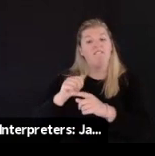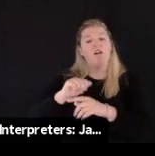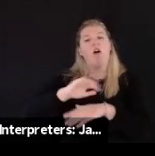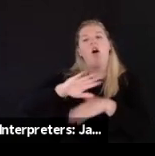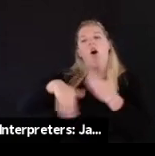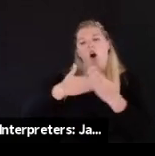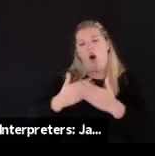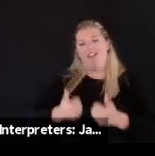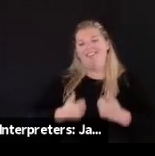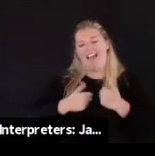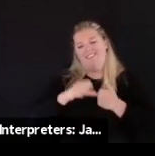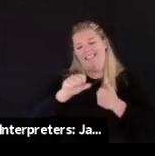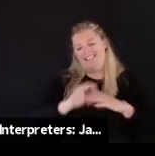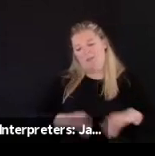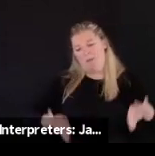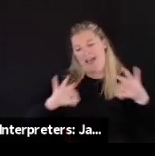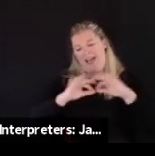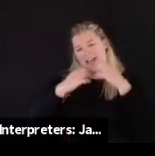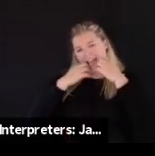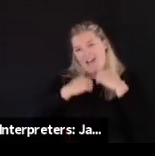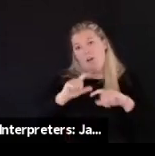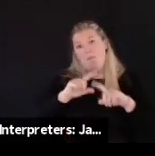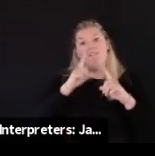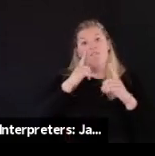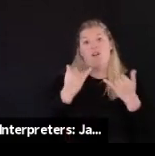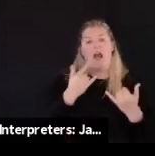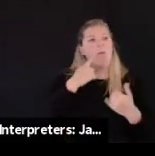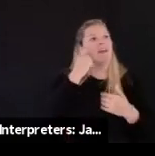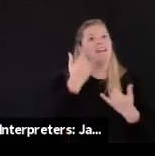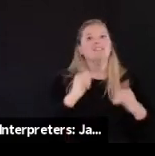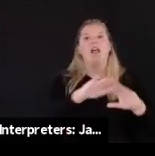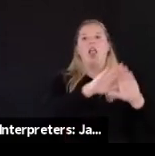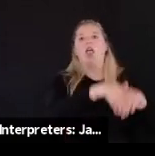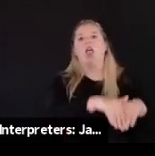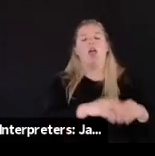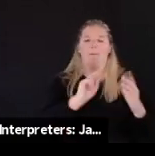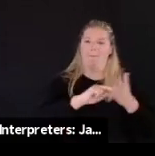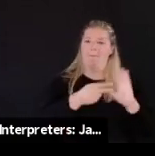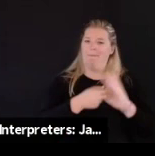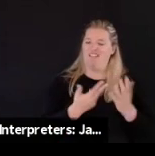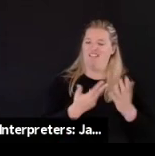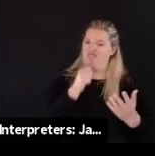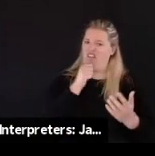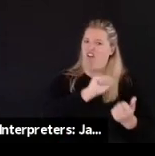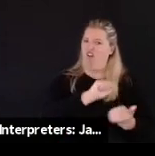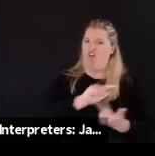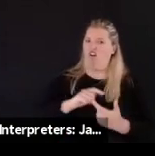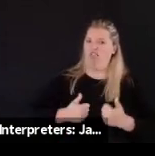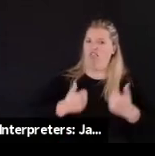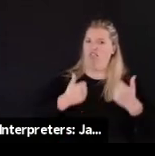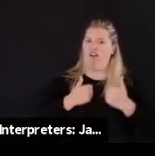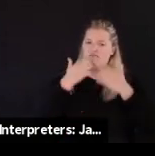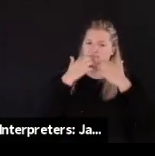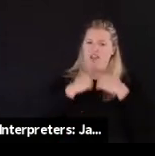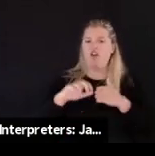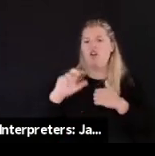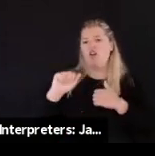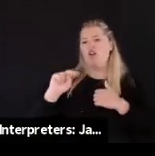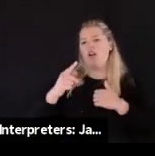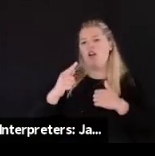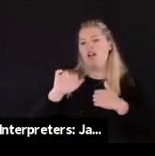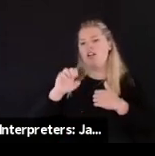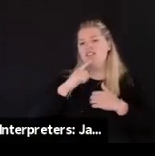until that happens right now, all lives don't matter. Okay, we also have all humans From Angie, all humans have a right to be heard,